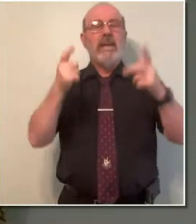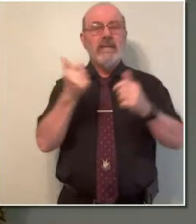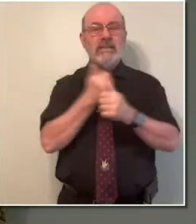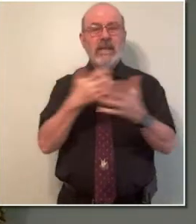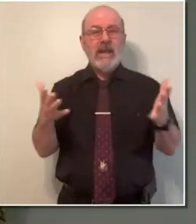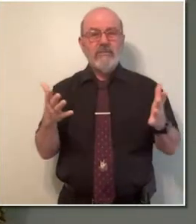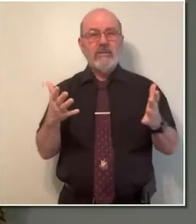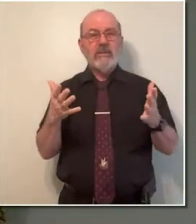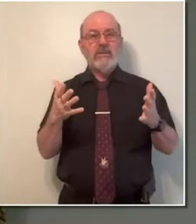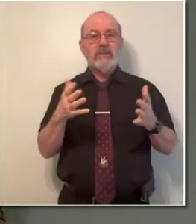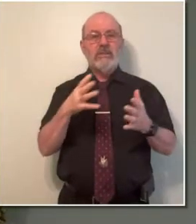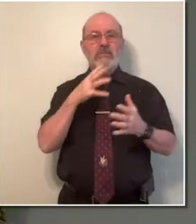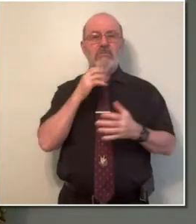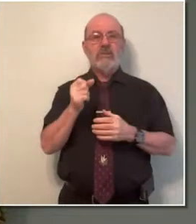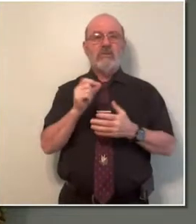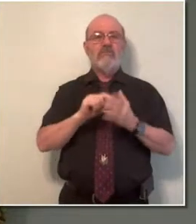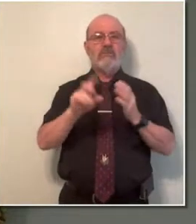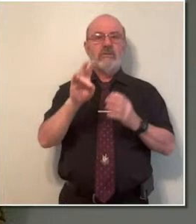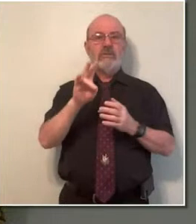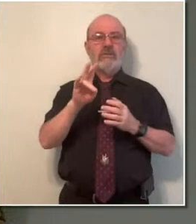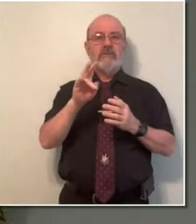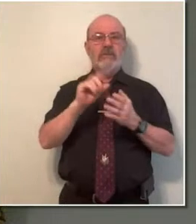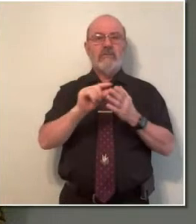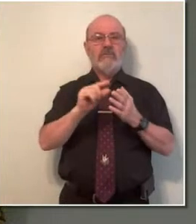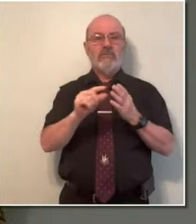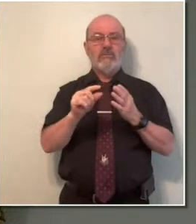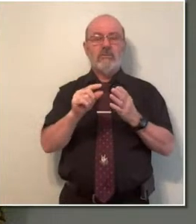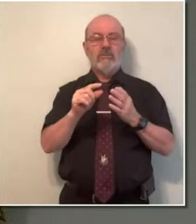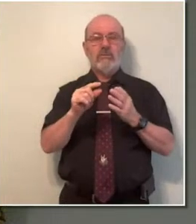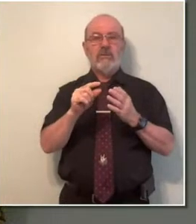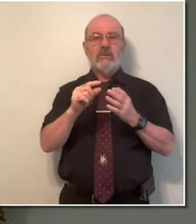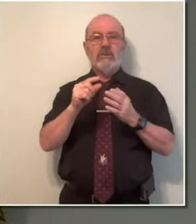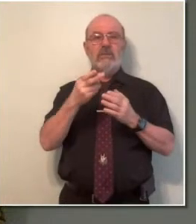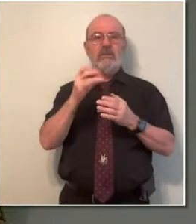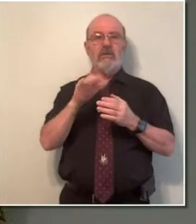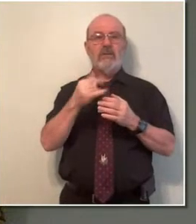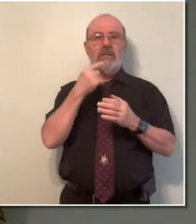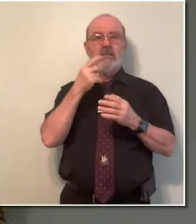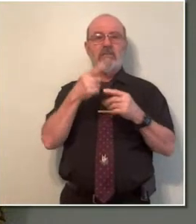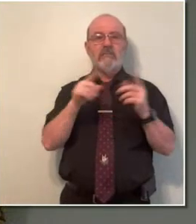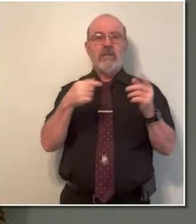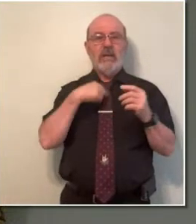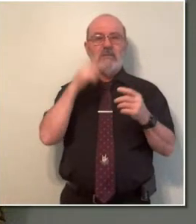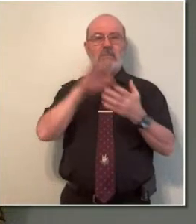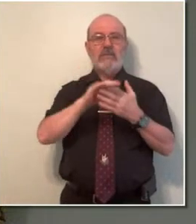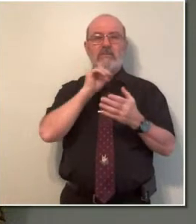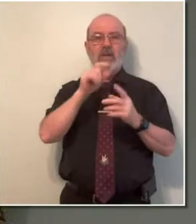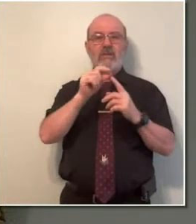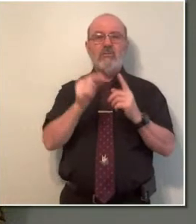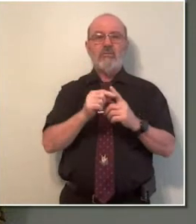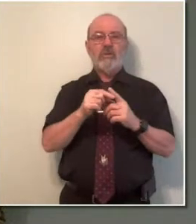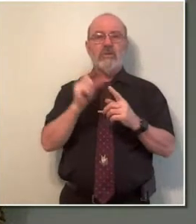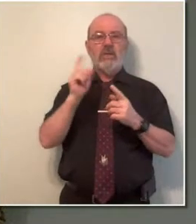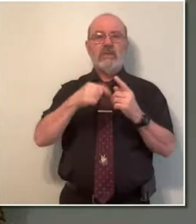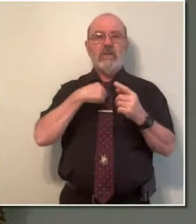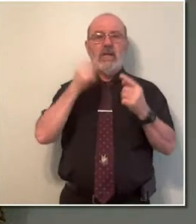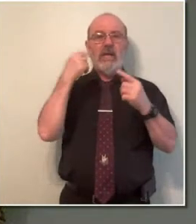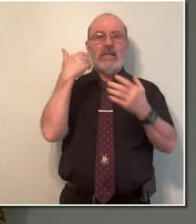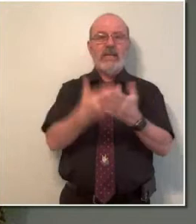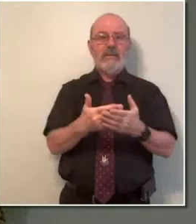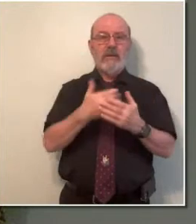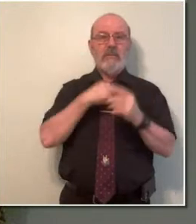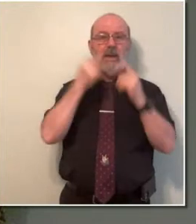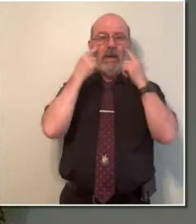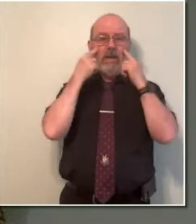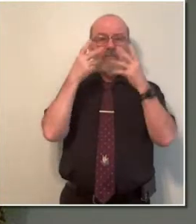was. Verse 7 of that passage there that Harvey has on the screen. Howbeit, I believed not the words until I came, and my eyes